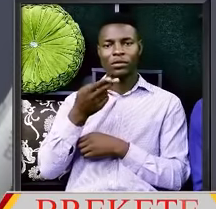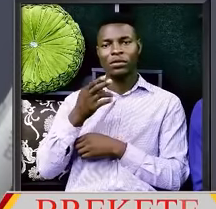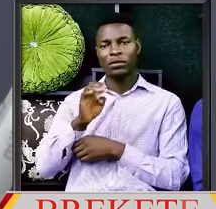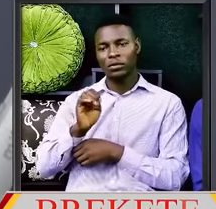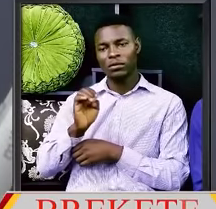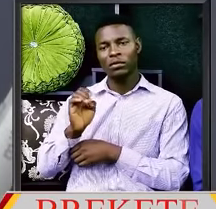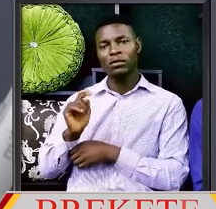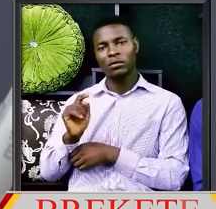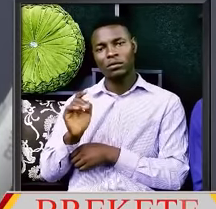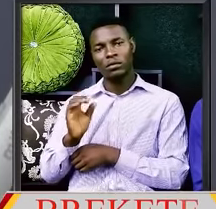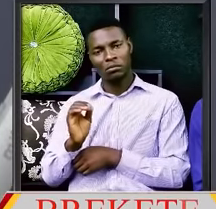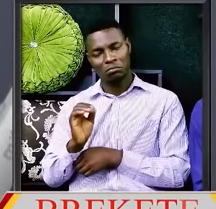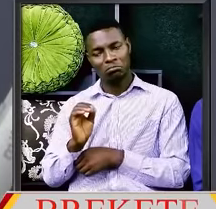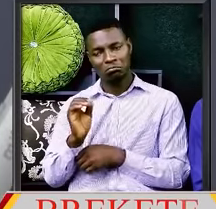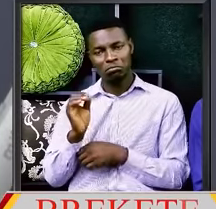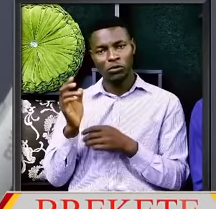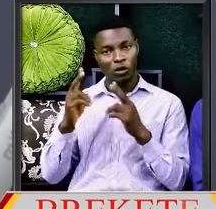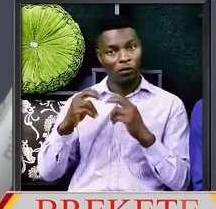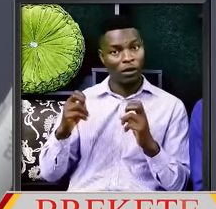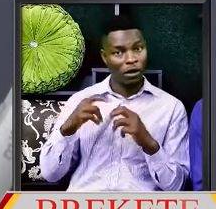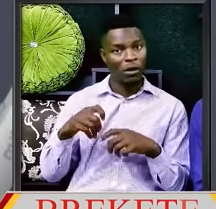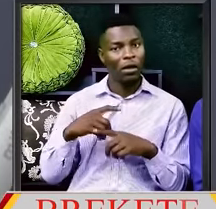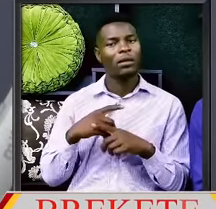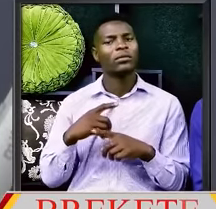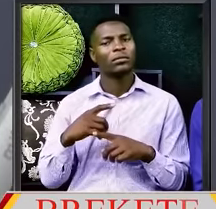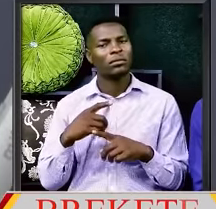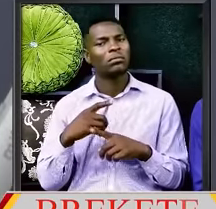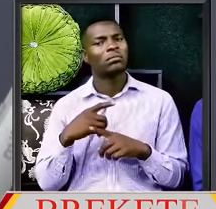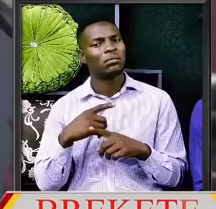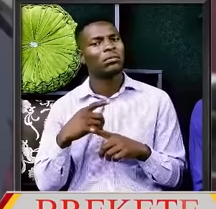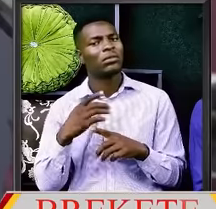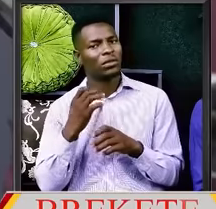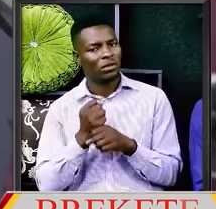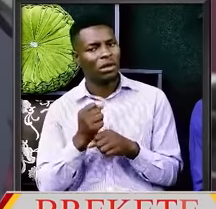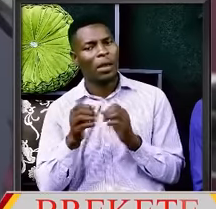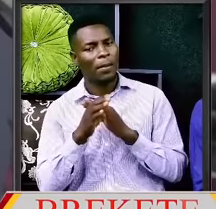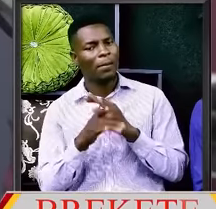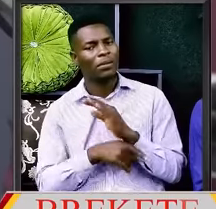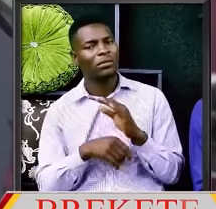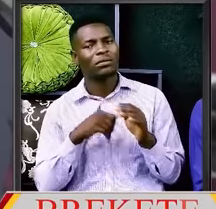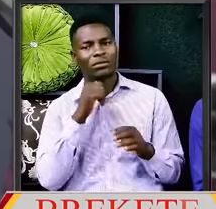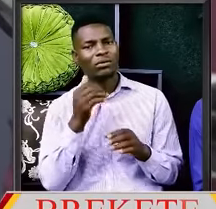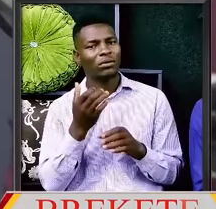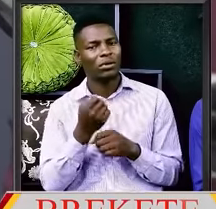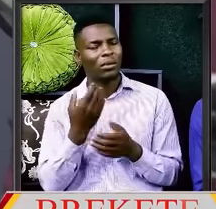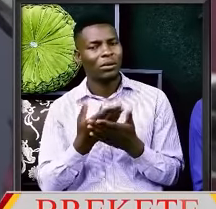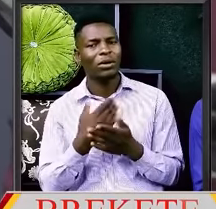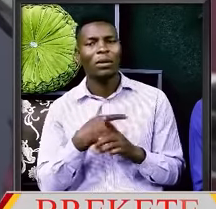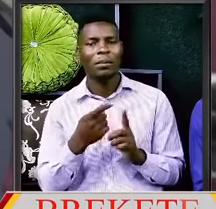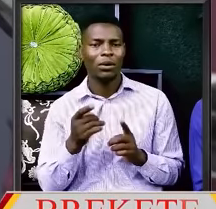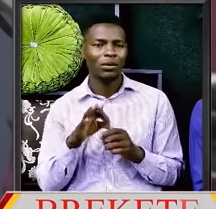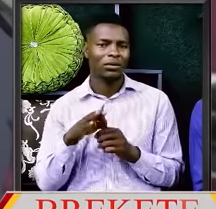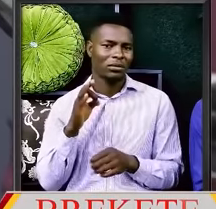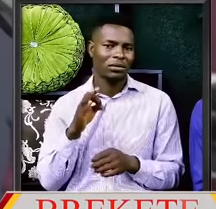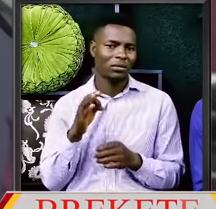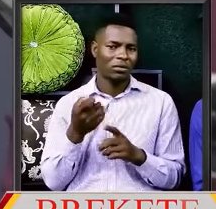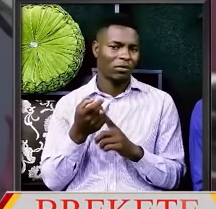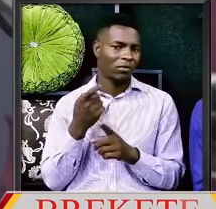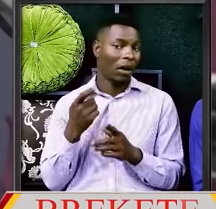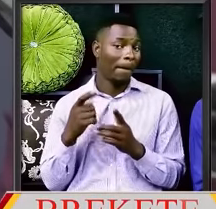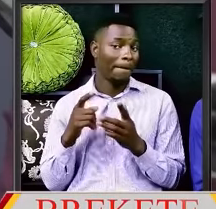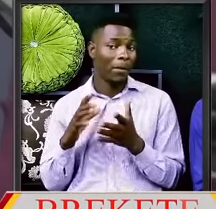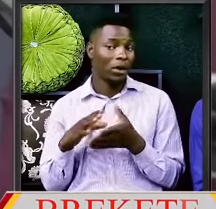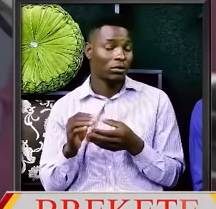money. But as Palego spirit went there for this boy body from the beginning, he talk say, like, from